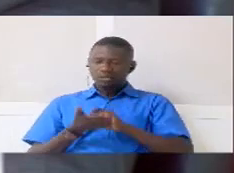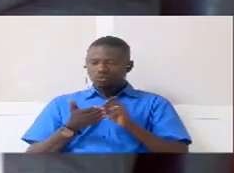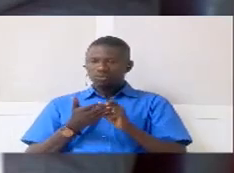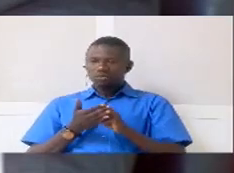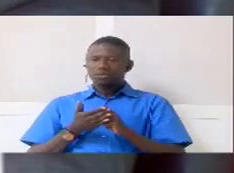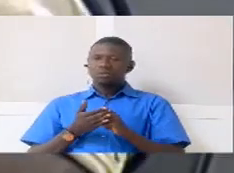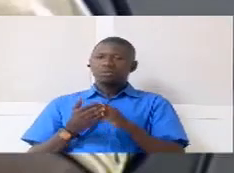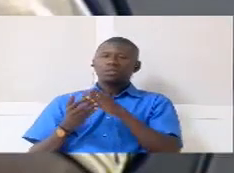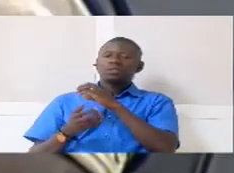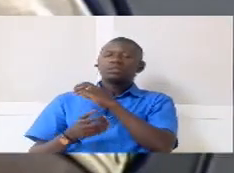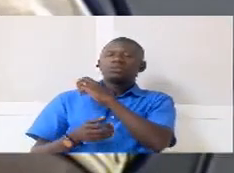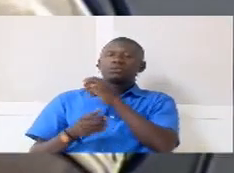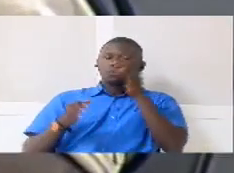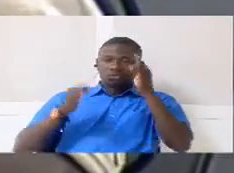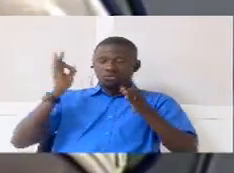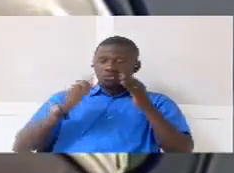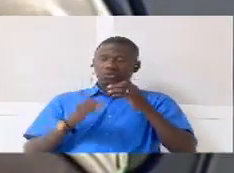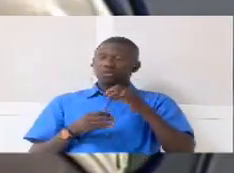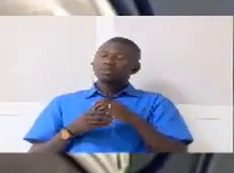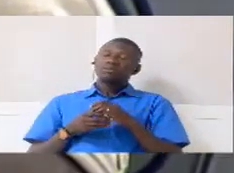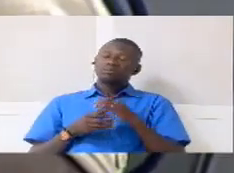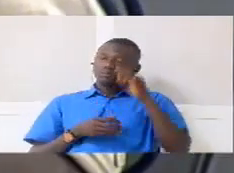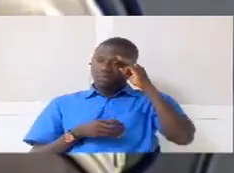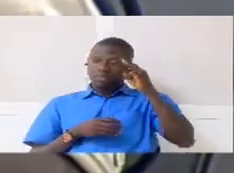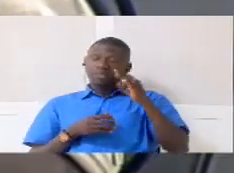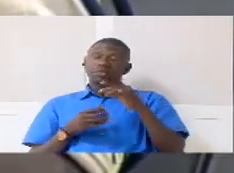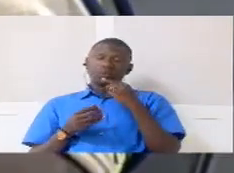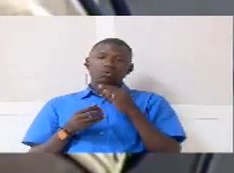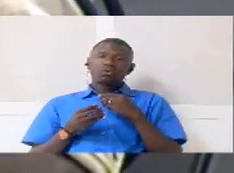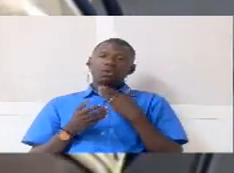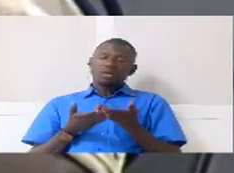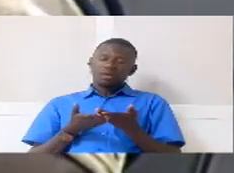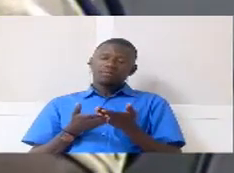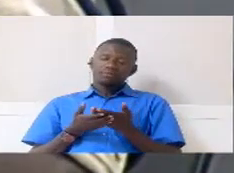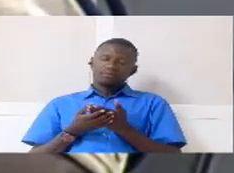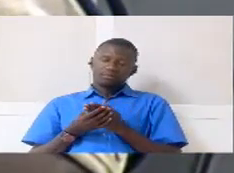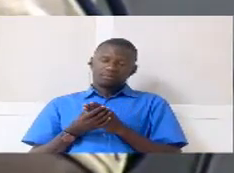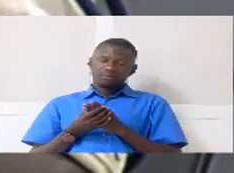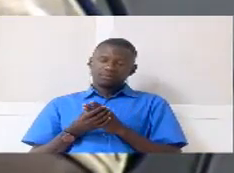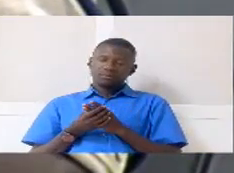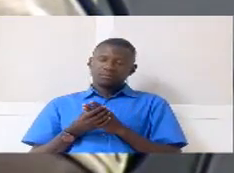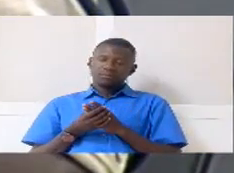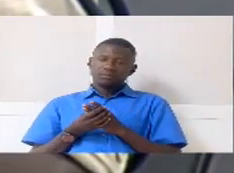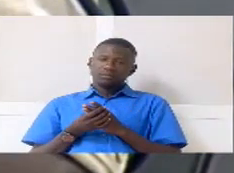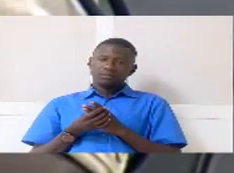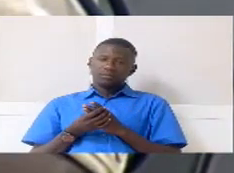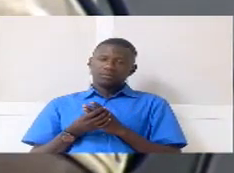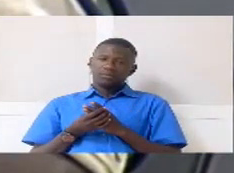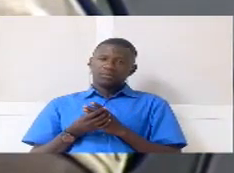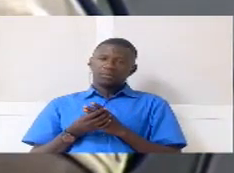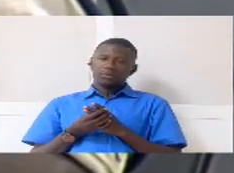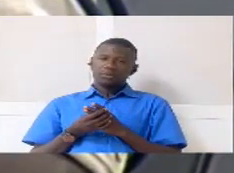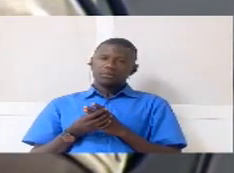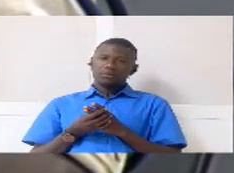Akasoro ni wole overcrowding stenge ka to prisoner kana nyaming prisoner bi keta wo nyama. That is usually the cause for the overcrowding, because